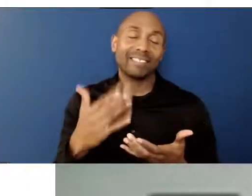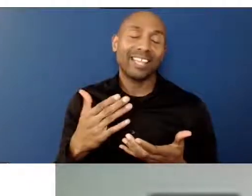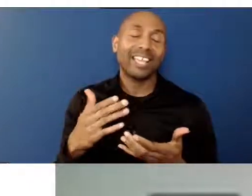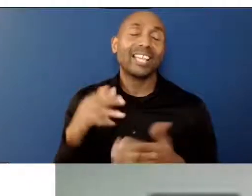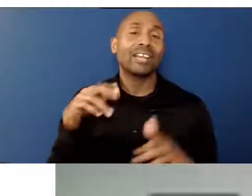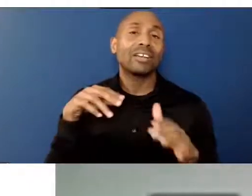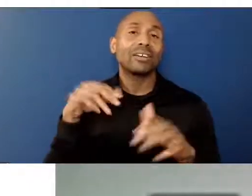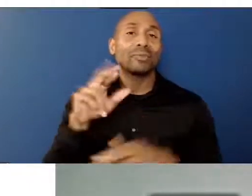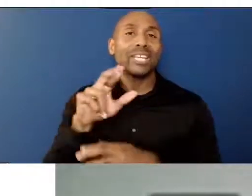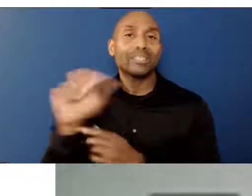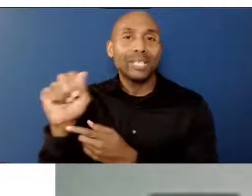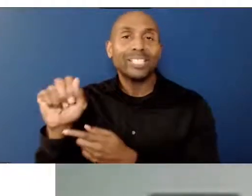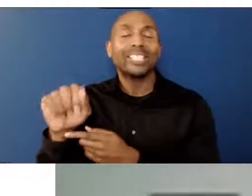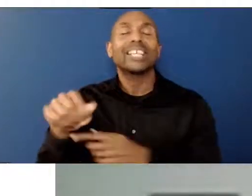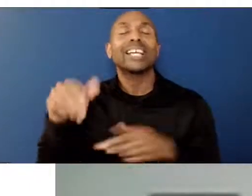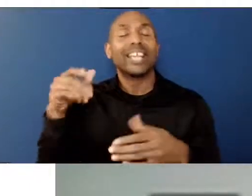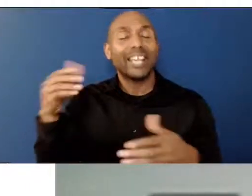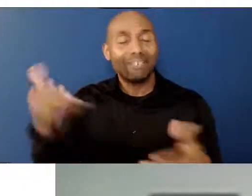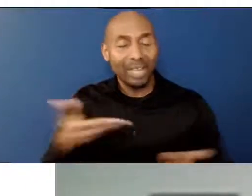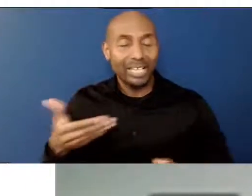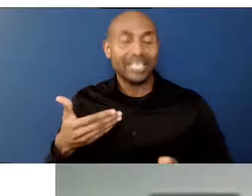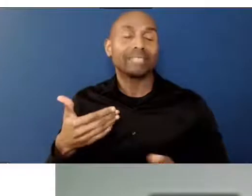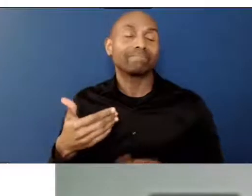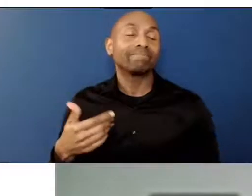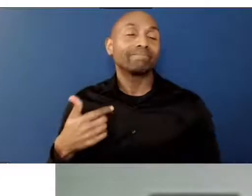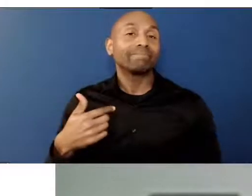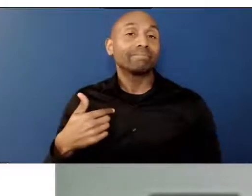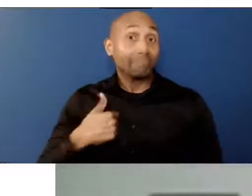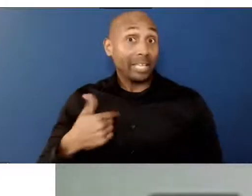this discussion today.